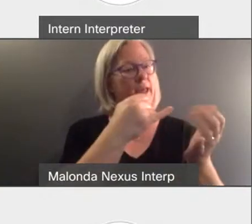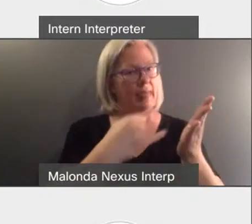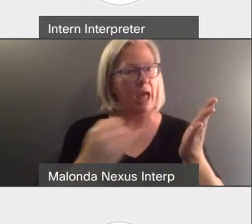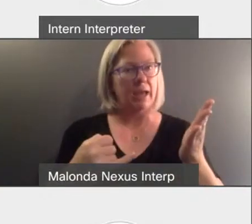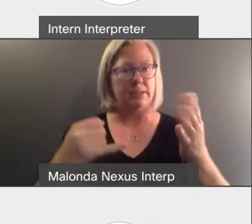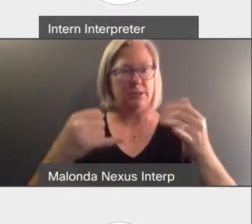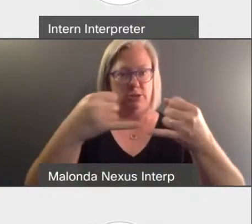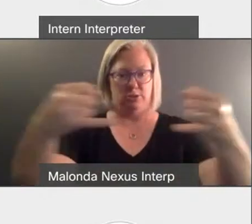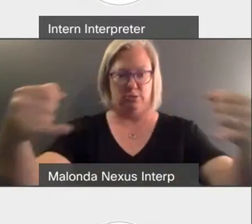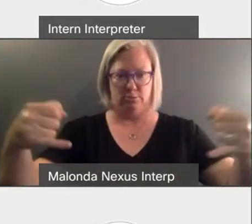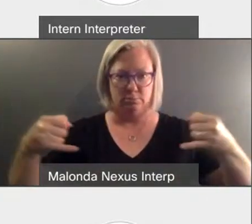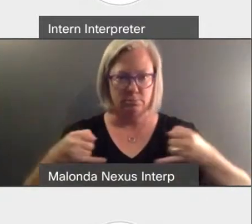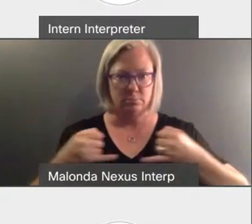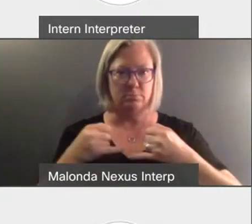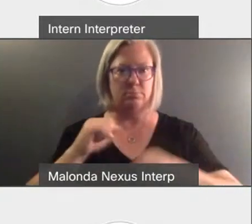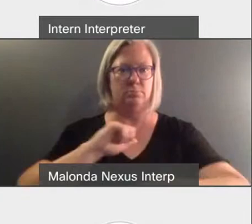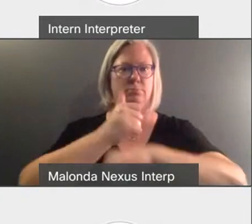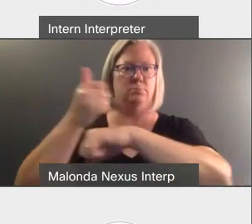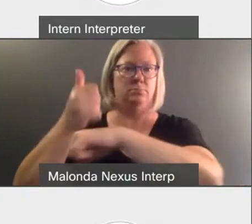to ensure